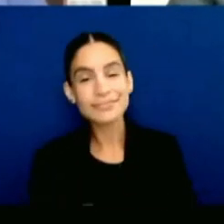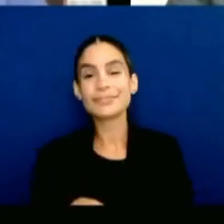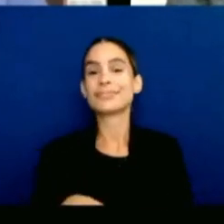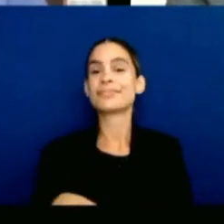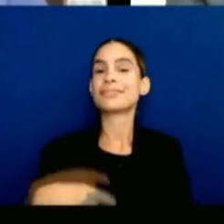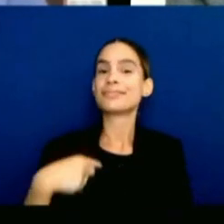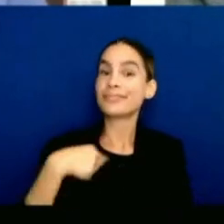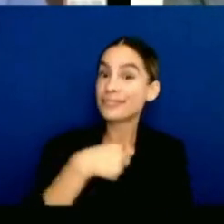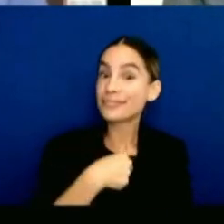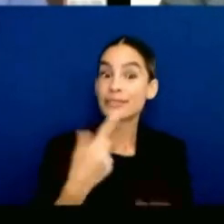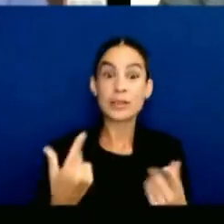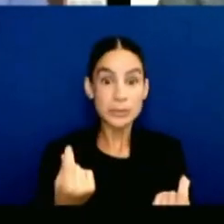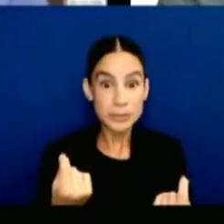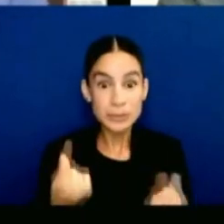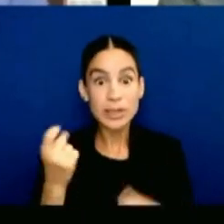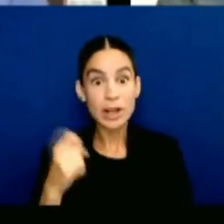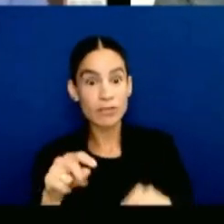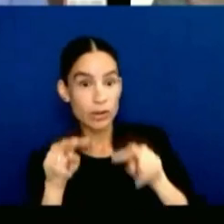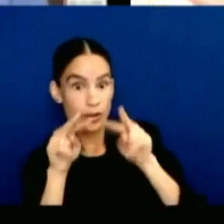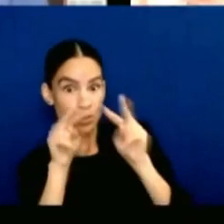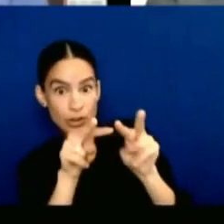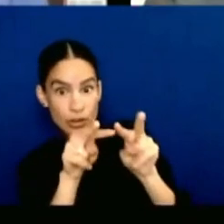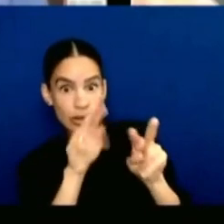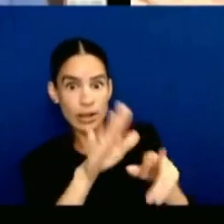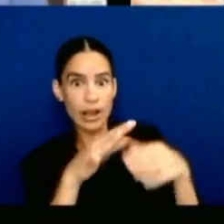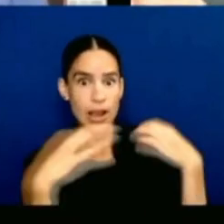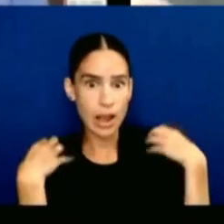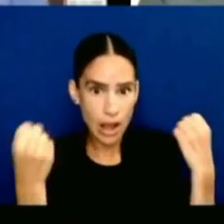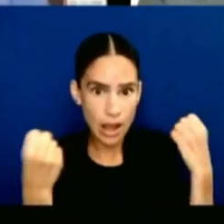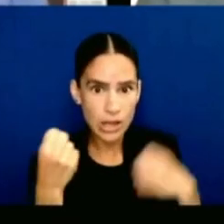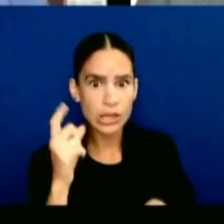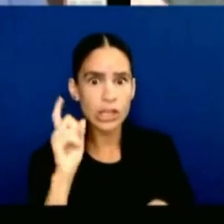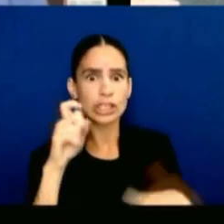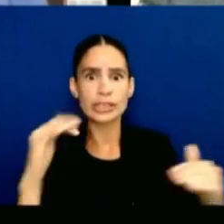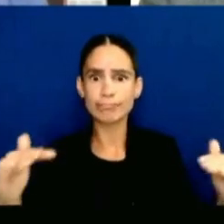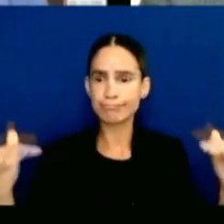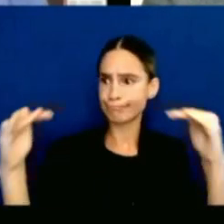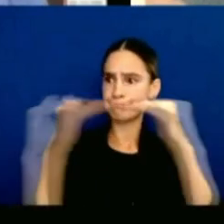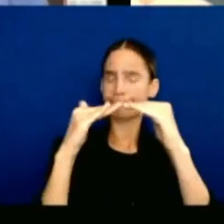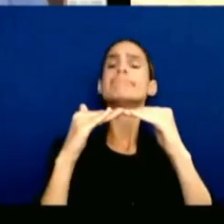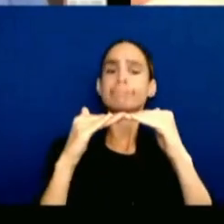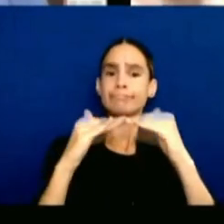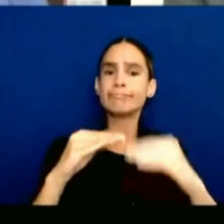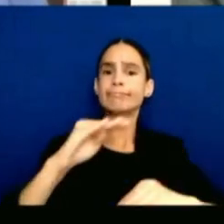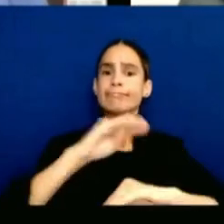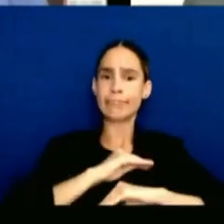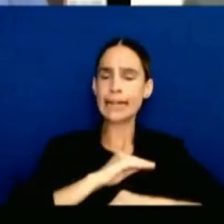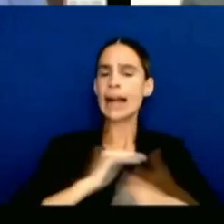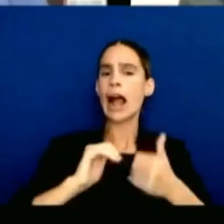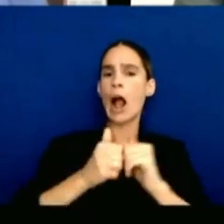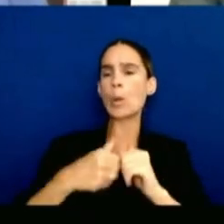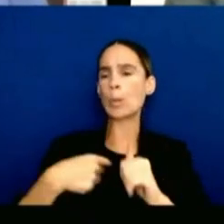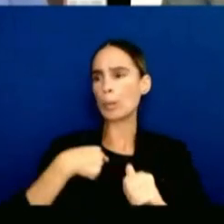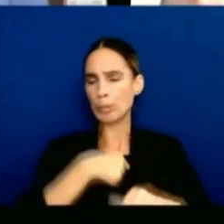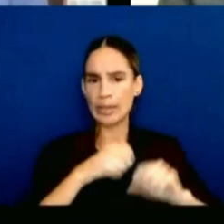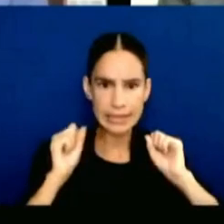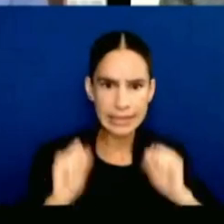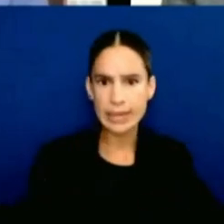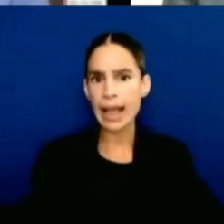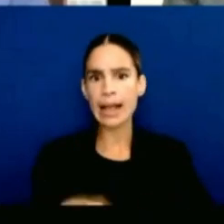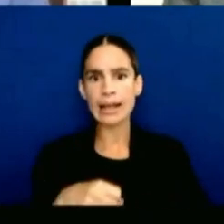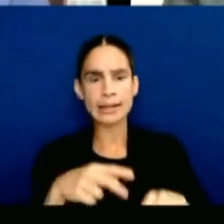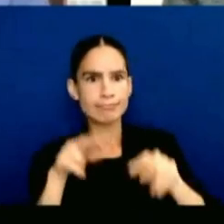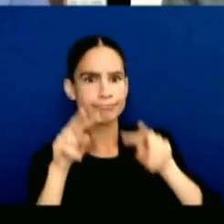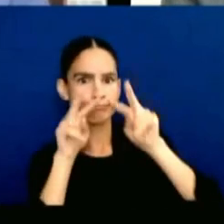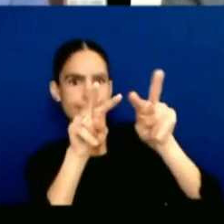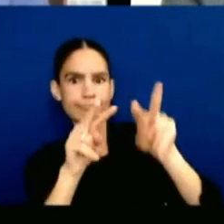a vehicle and a pathway to get to safe reopening. It's not an obstacle, it's a pathway